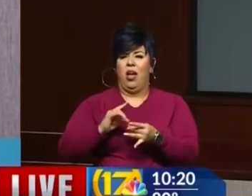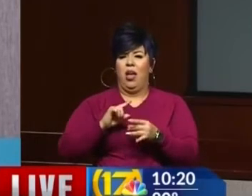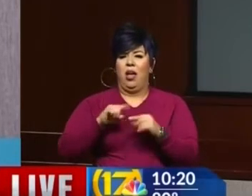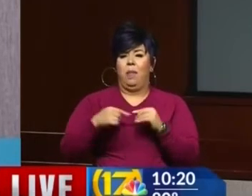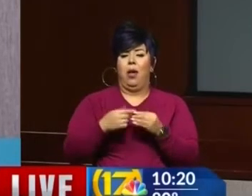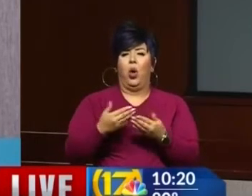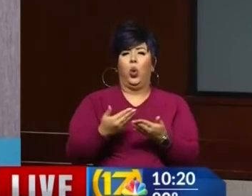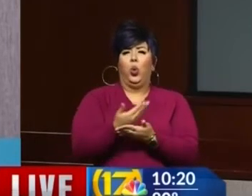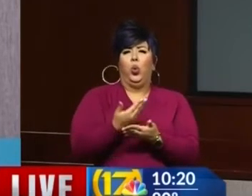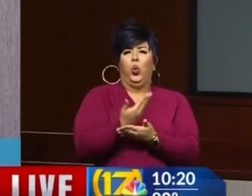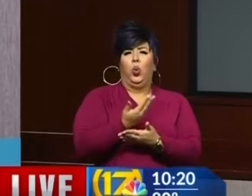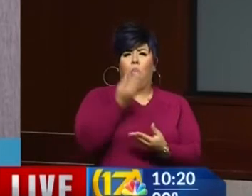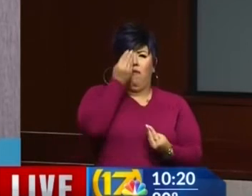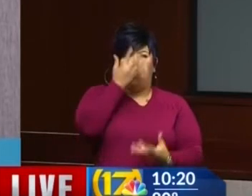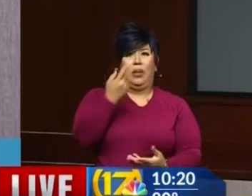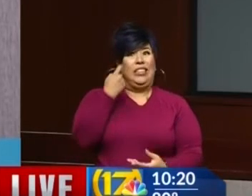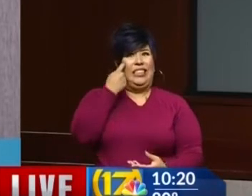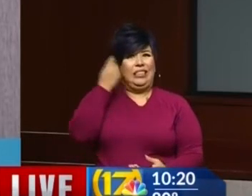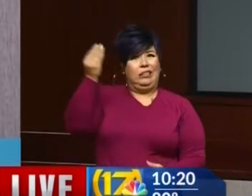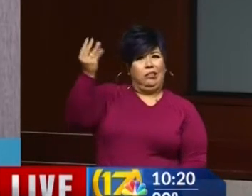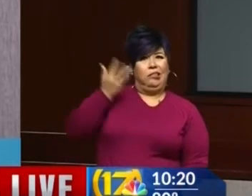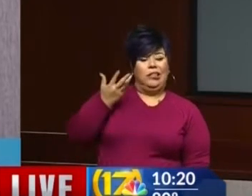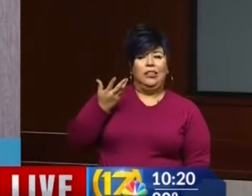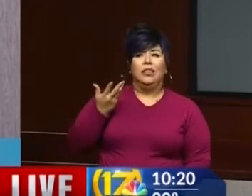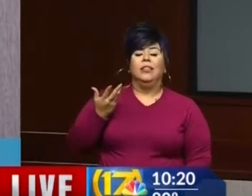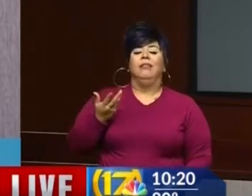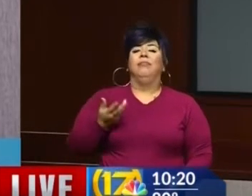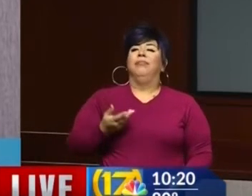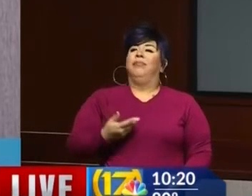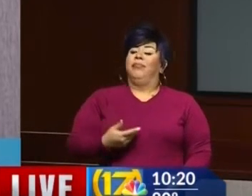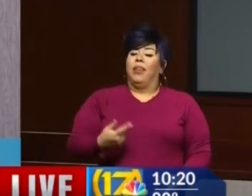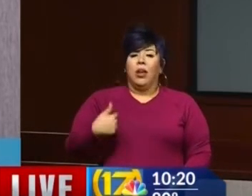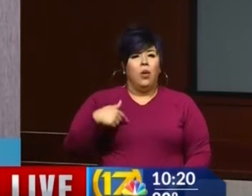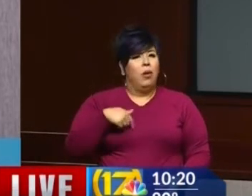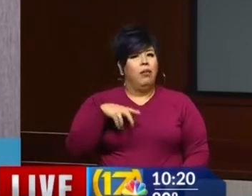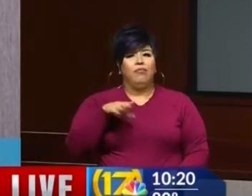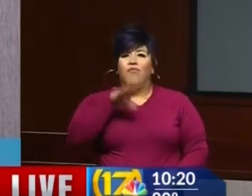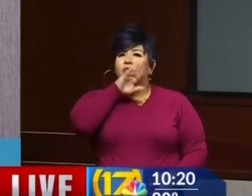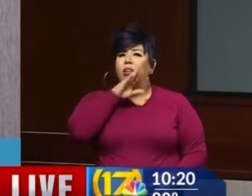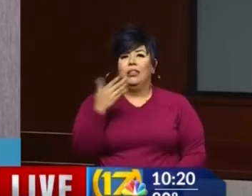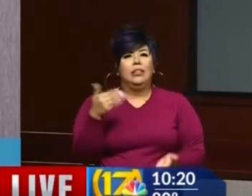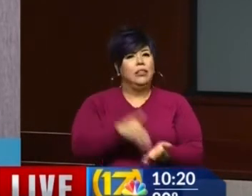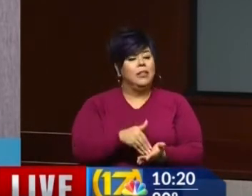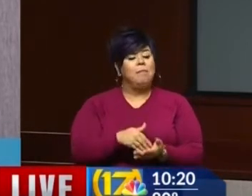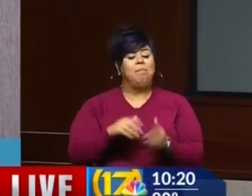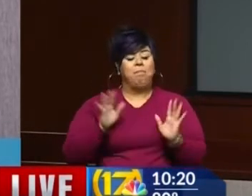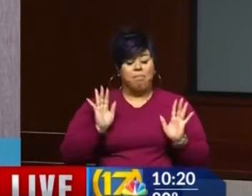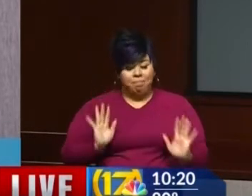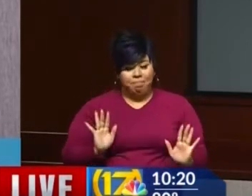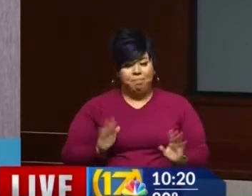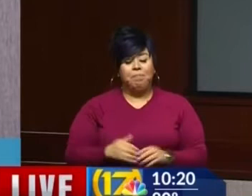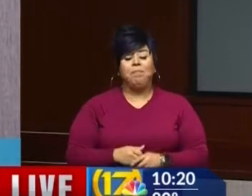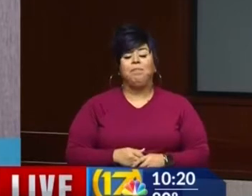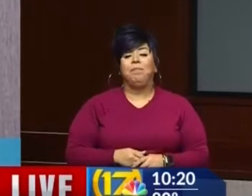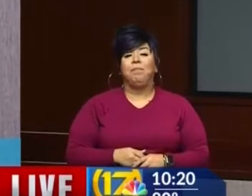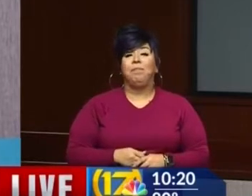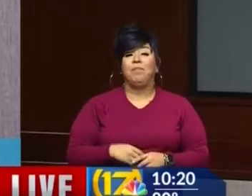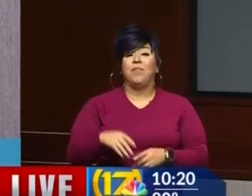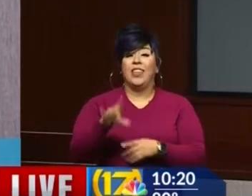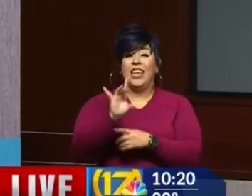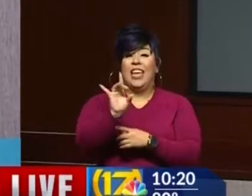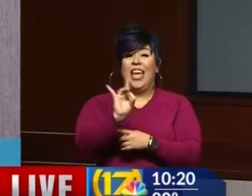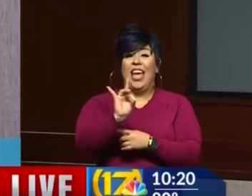about that is equally frustrating, if not more, for us. There are